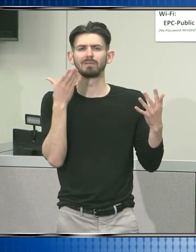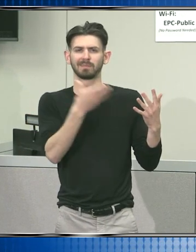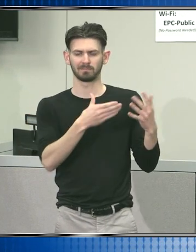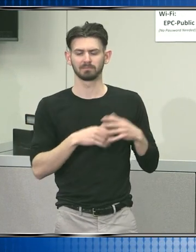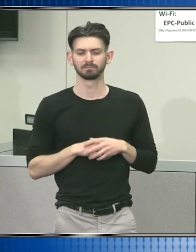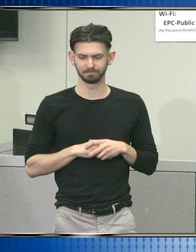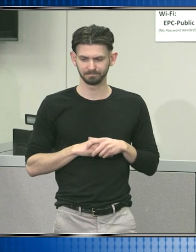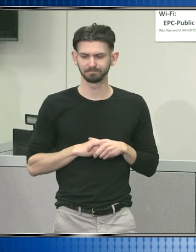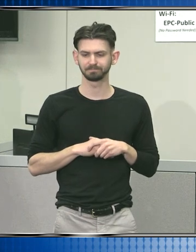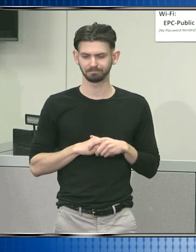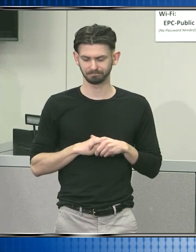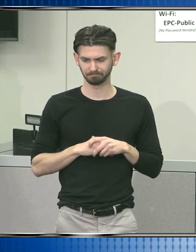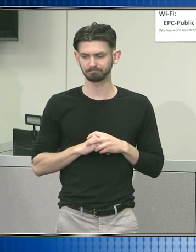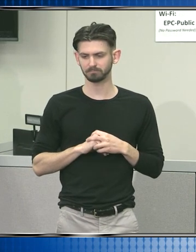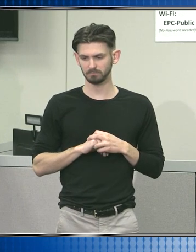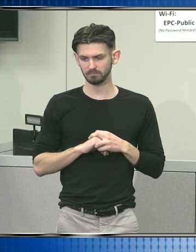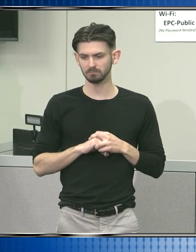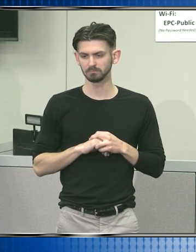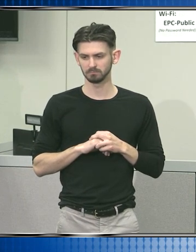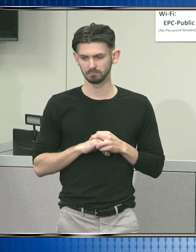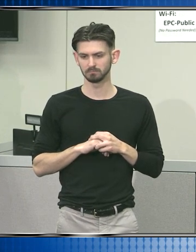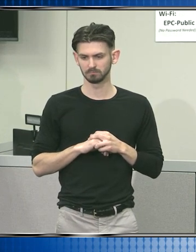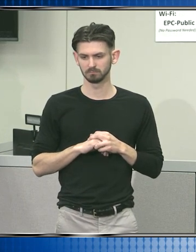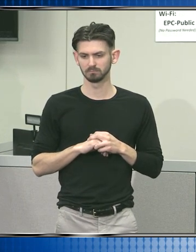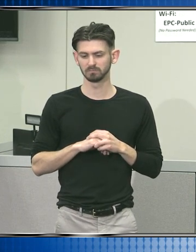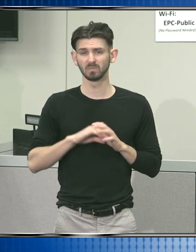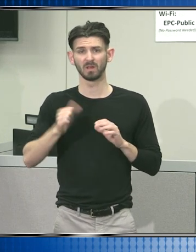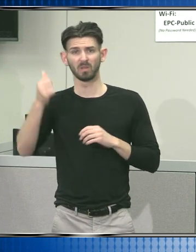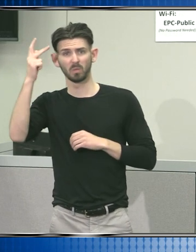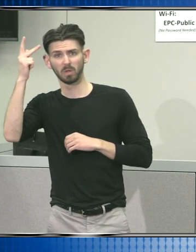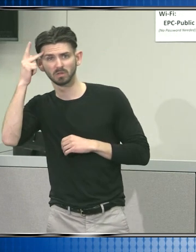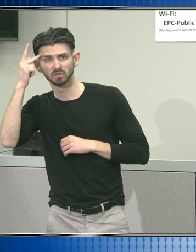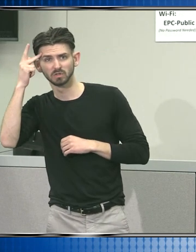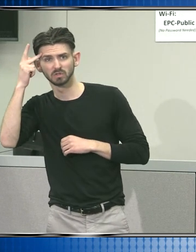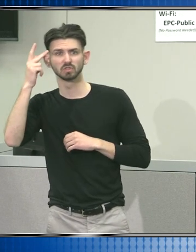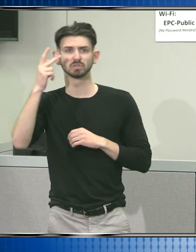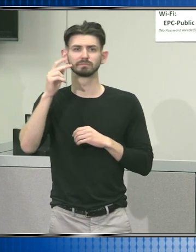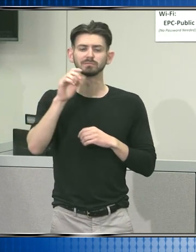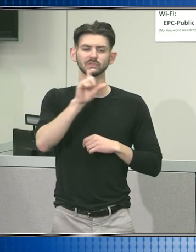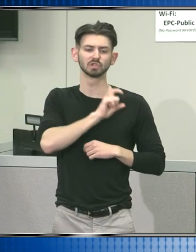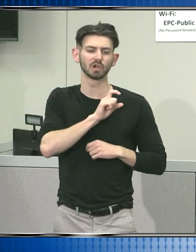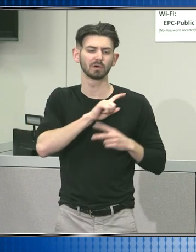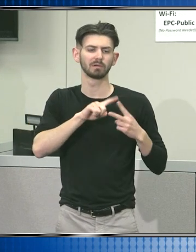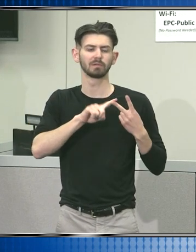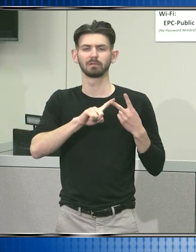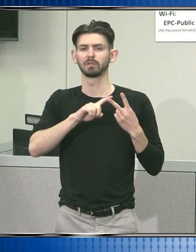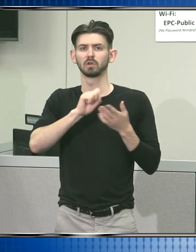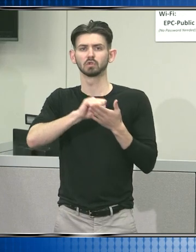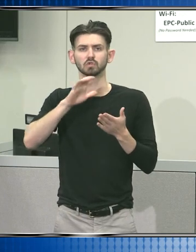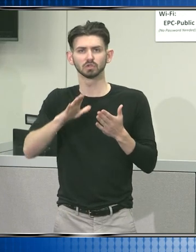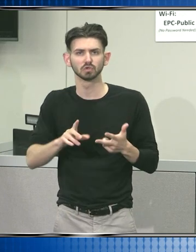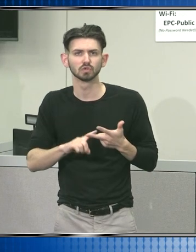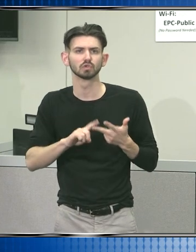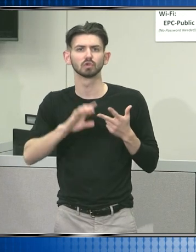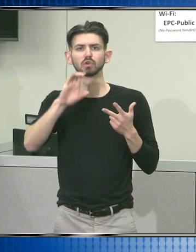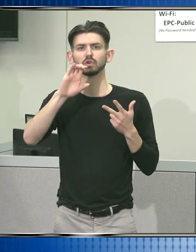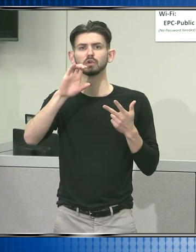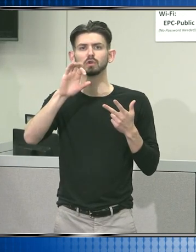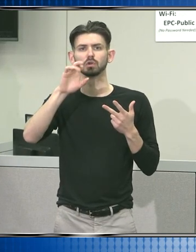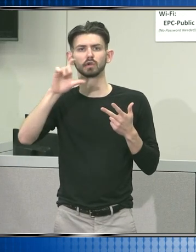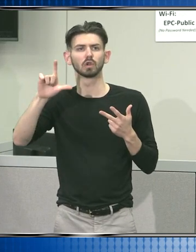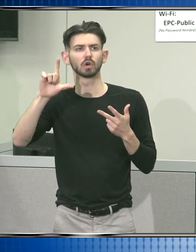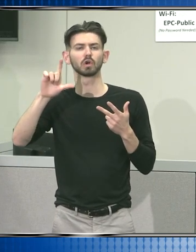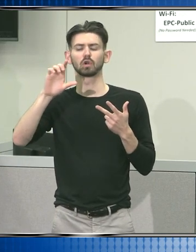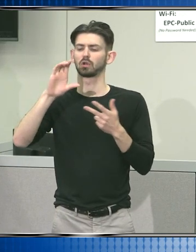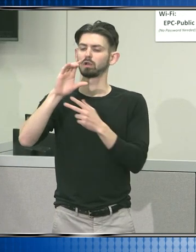are being done by our other local elected county officials, including the sheriff, the assessor, treasurer, clerk and recorder, our DA,